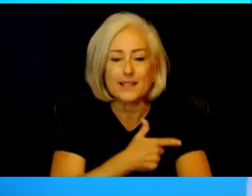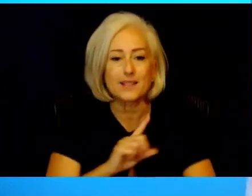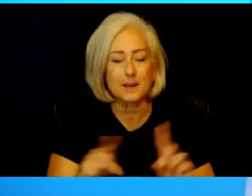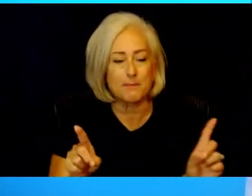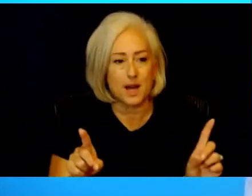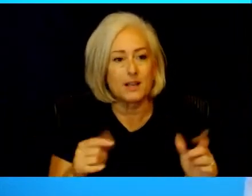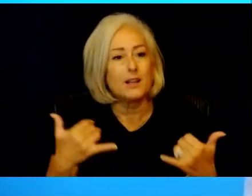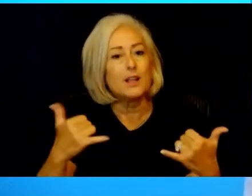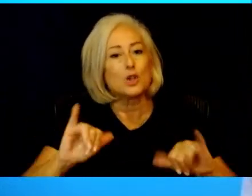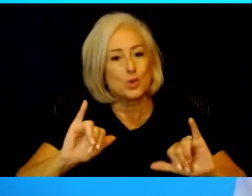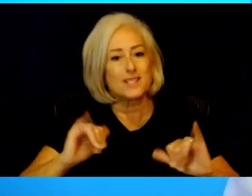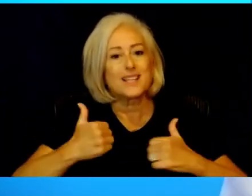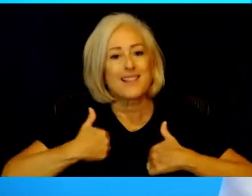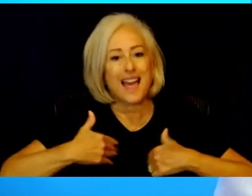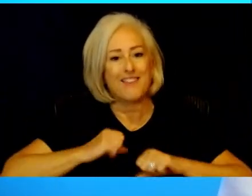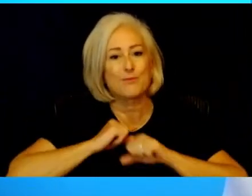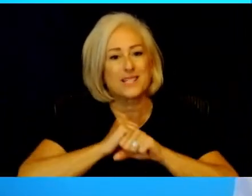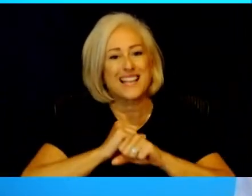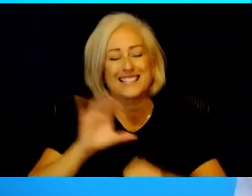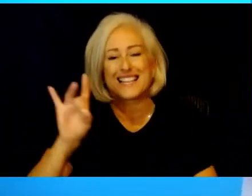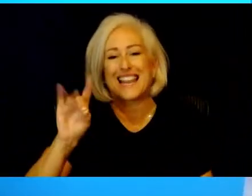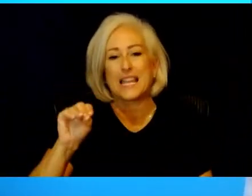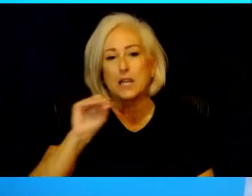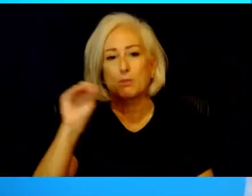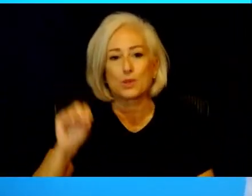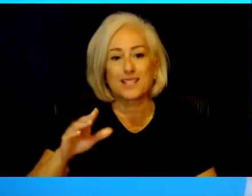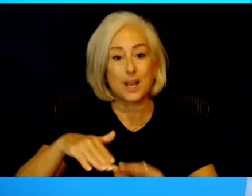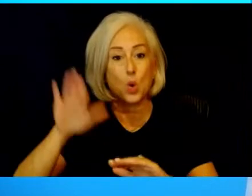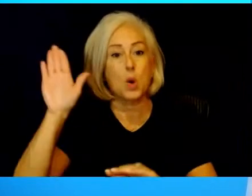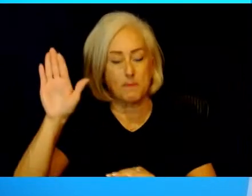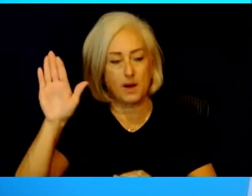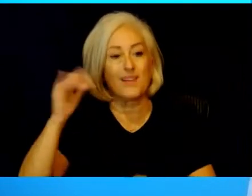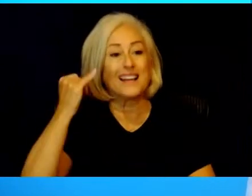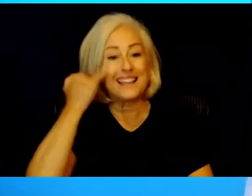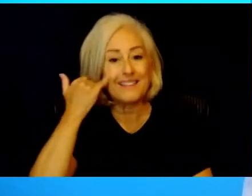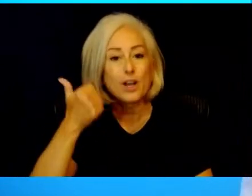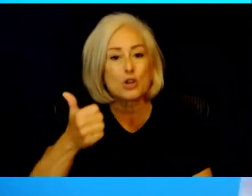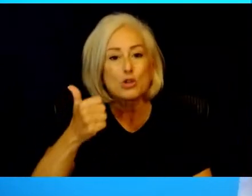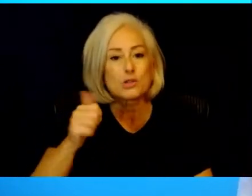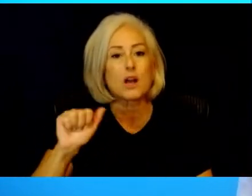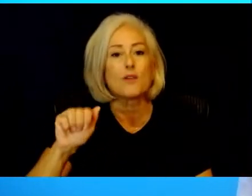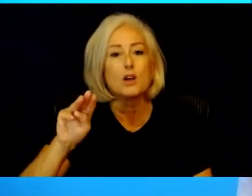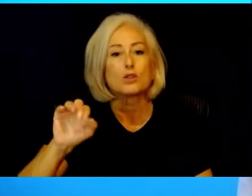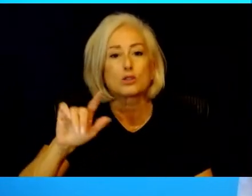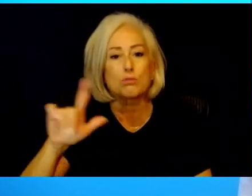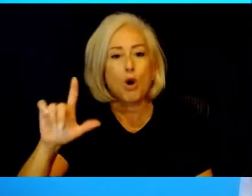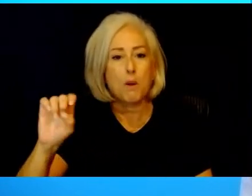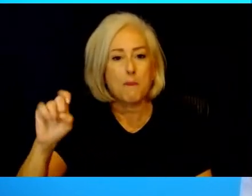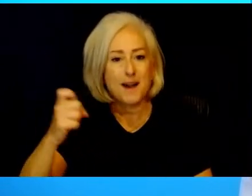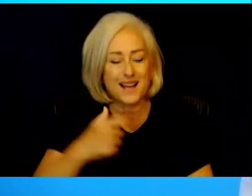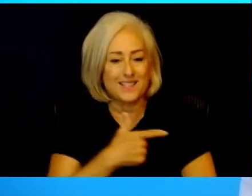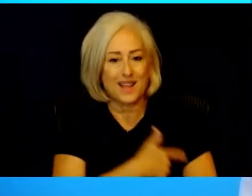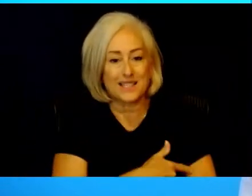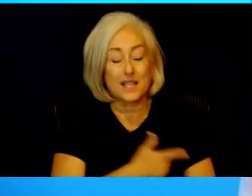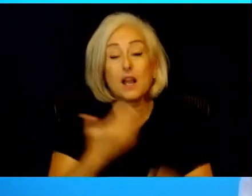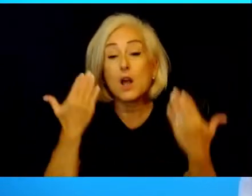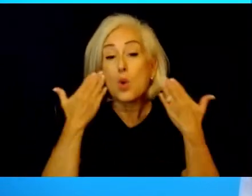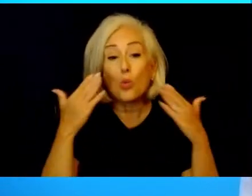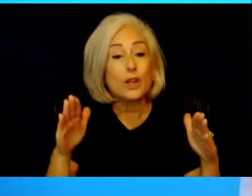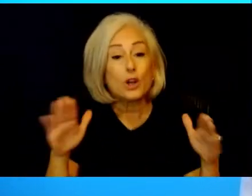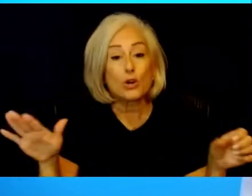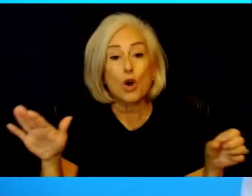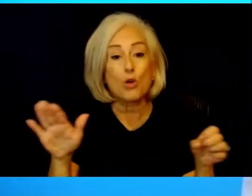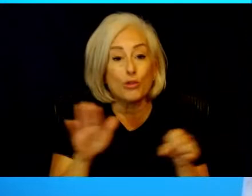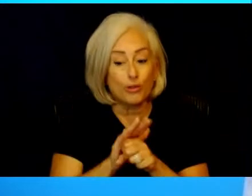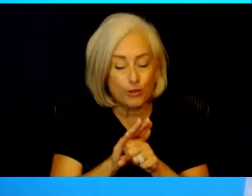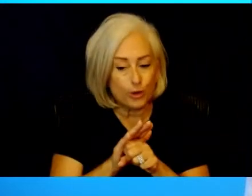protection, 80% or more protection if you did receive smallpox vaccine. Again, we don't know the full extent of that durable